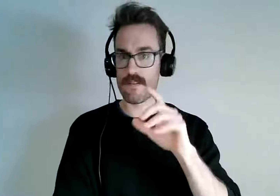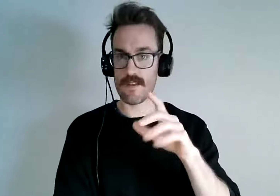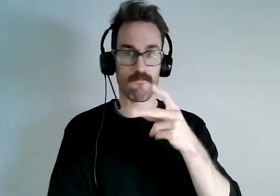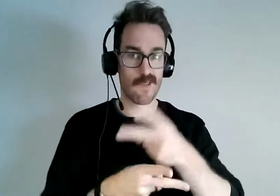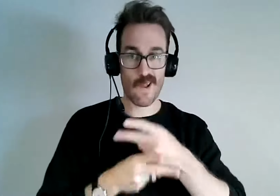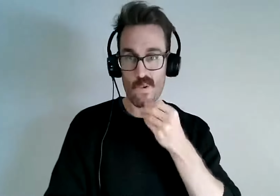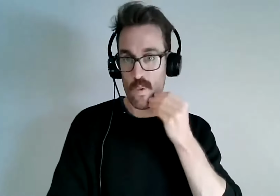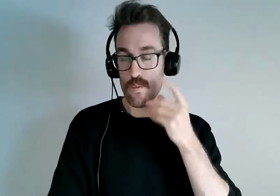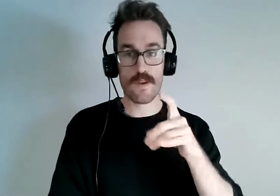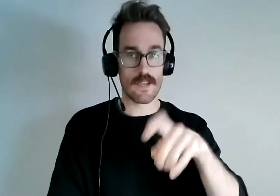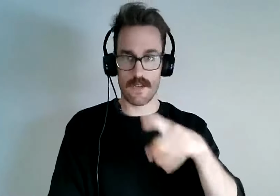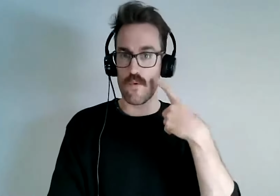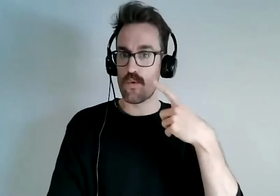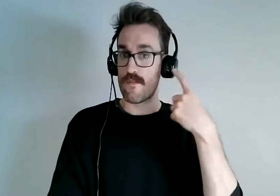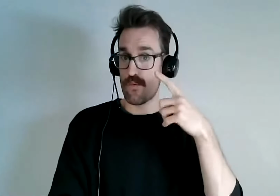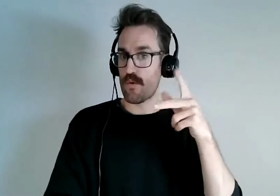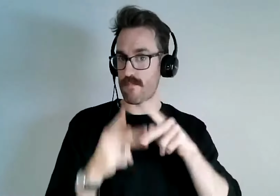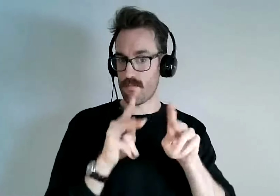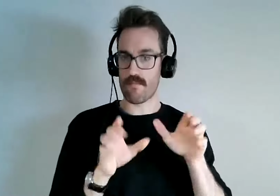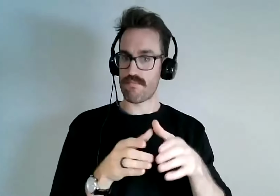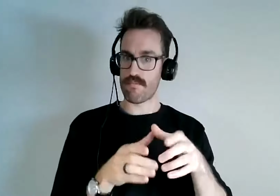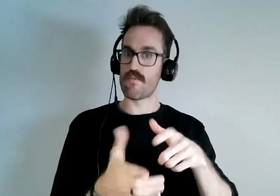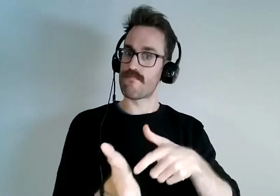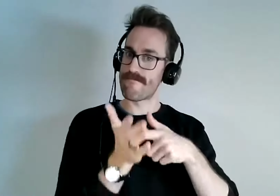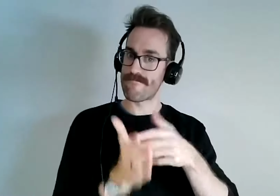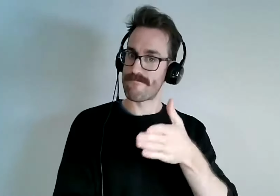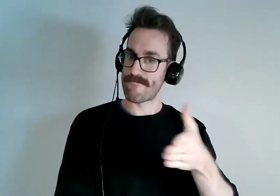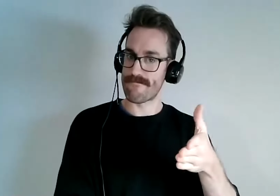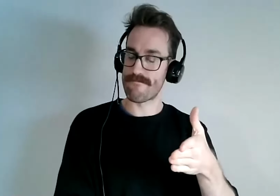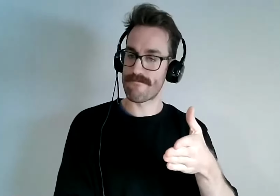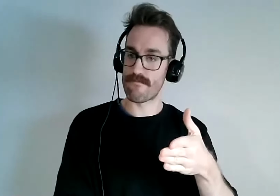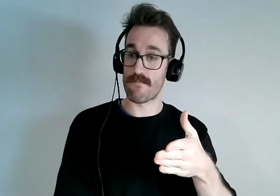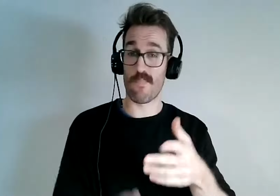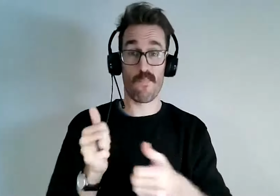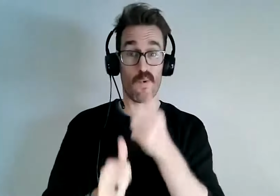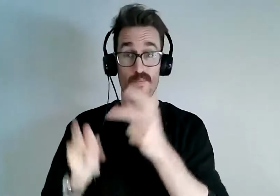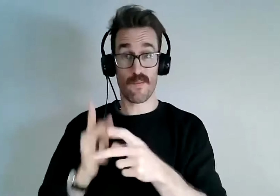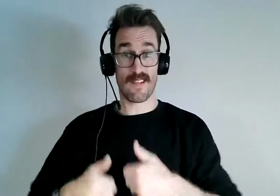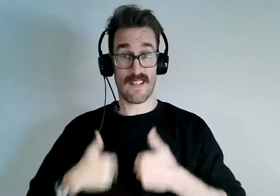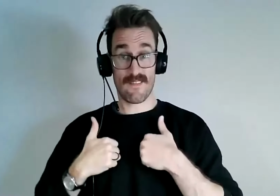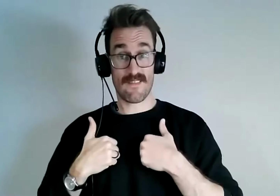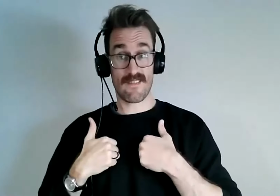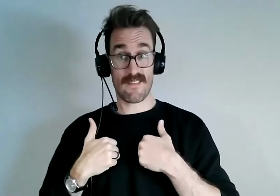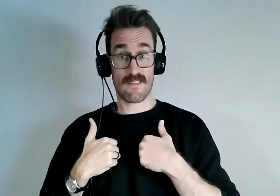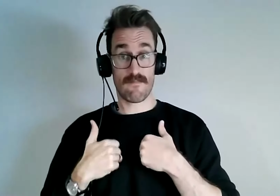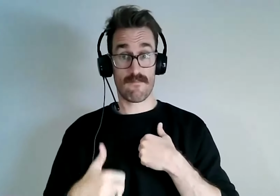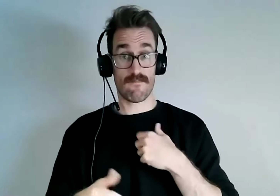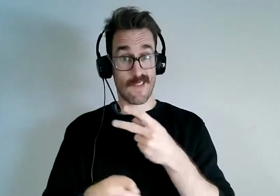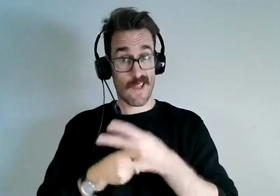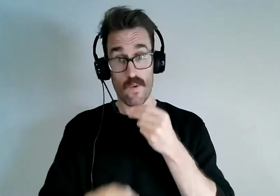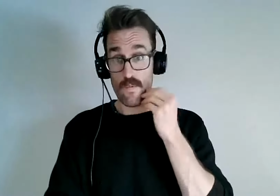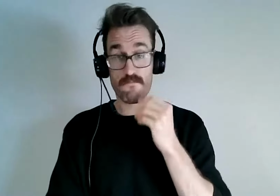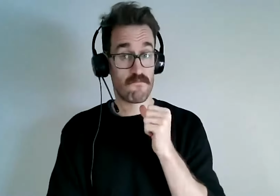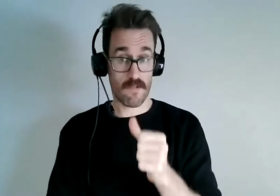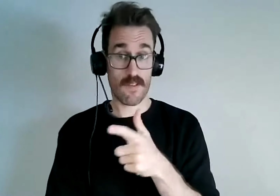for a certain small segment of the population. But most people don't live in long-term care. They live in their homes, in the community,